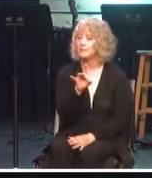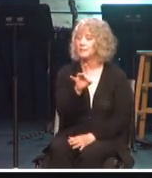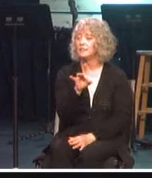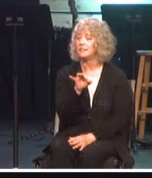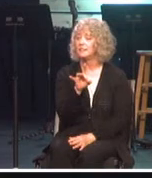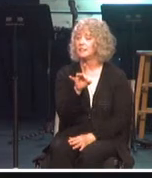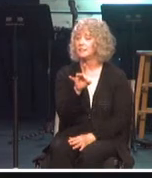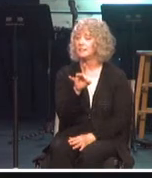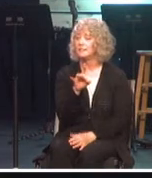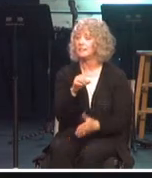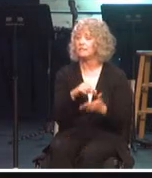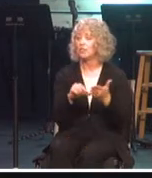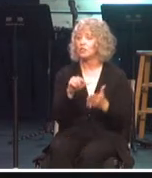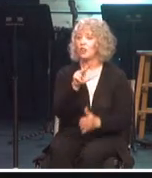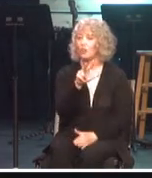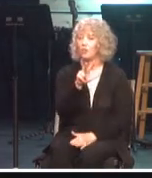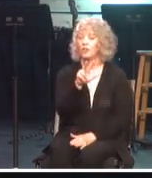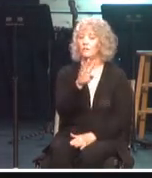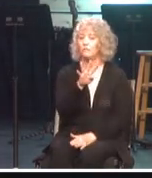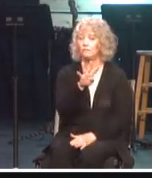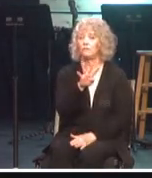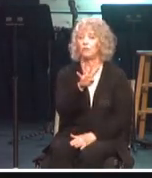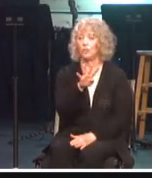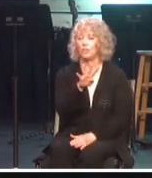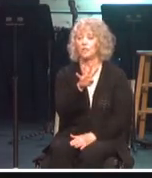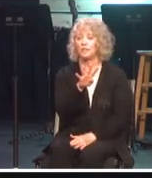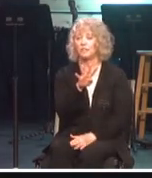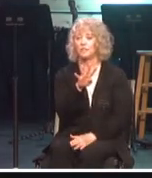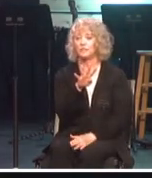John chapter 8, verse 34.